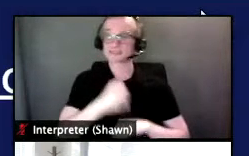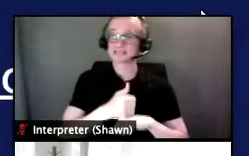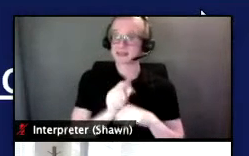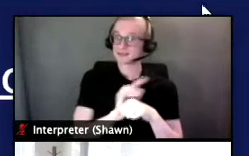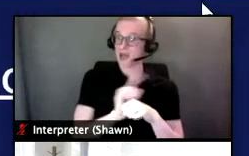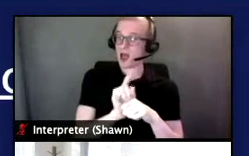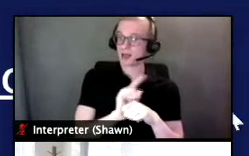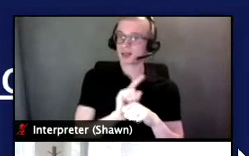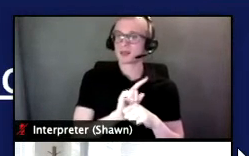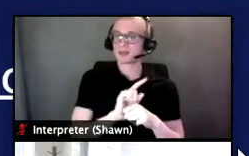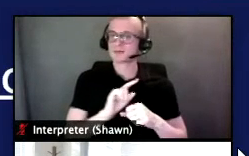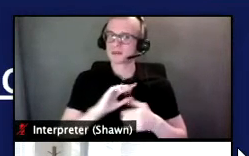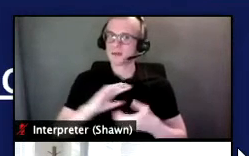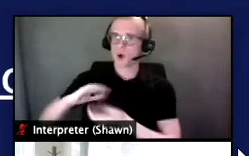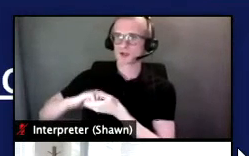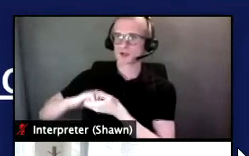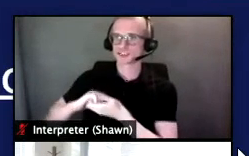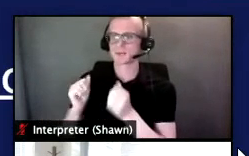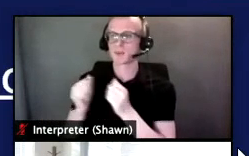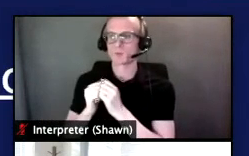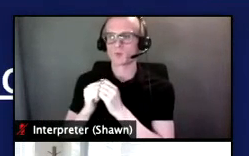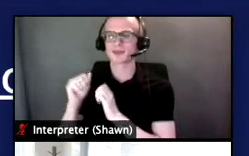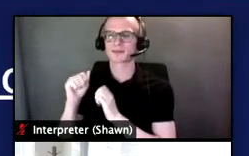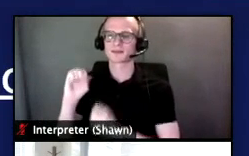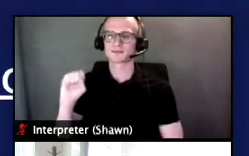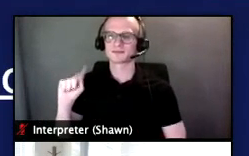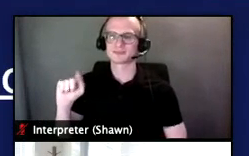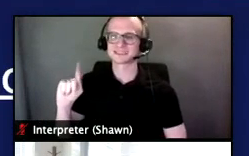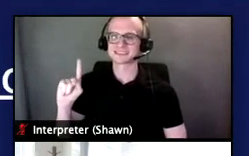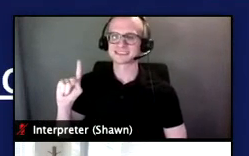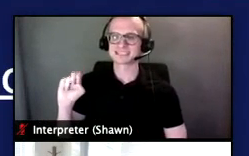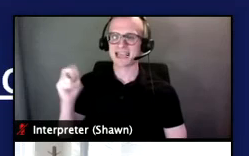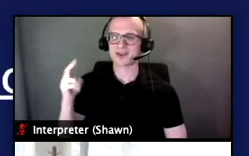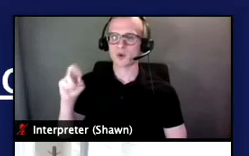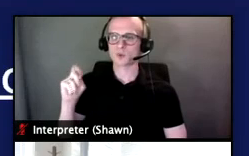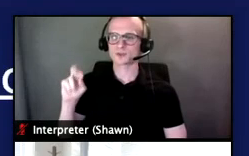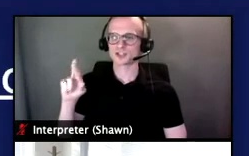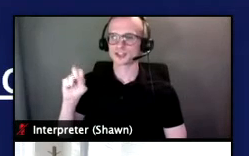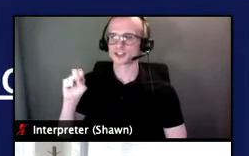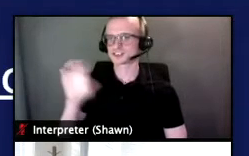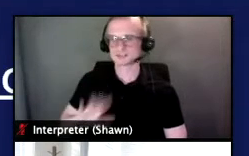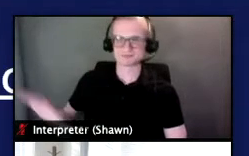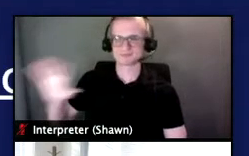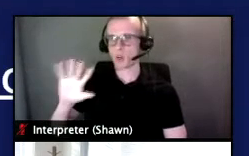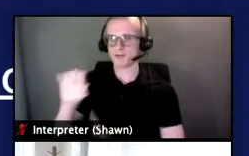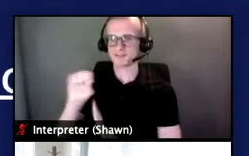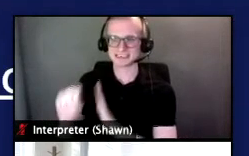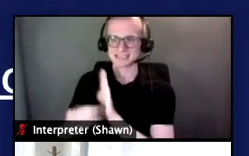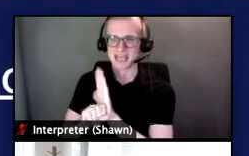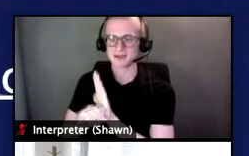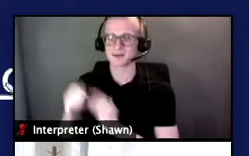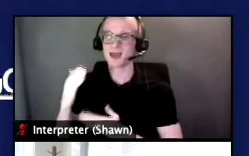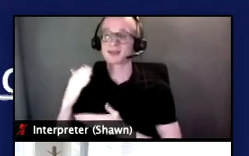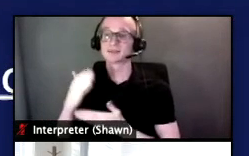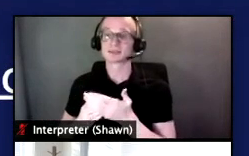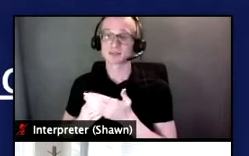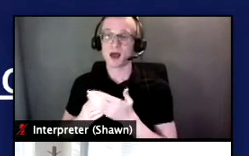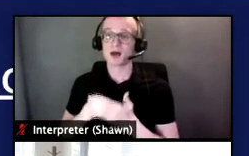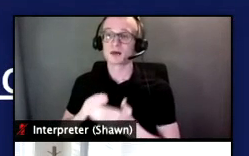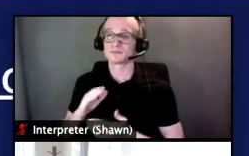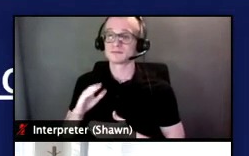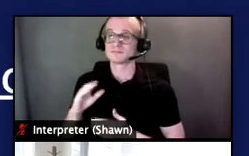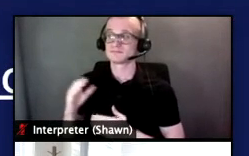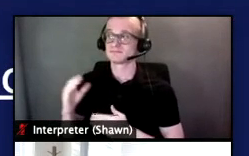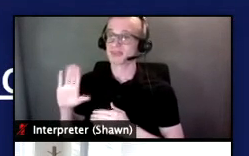with stakeholders across the state, and I heard some give us good